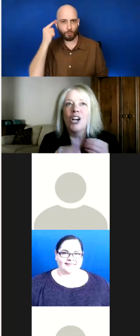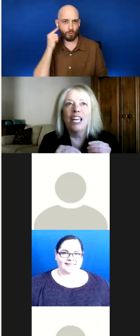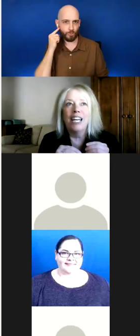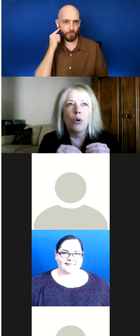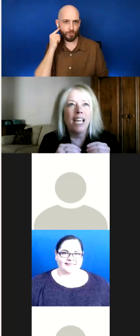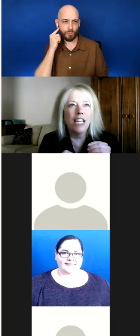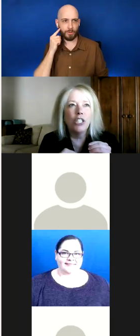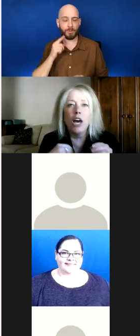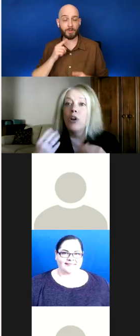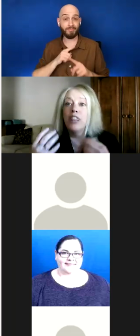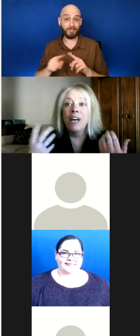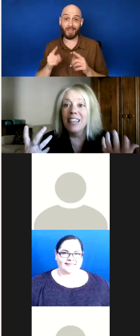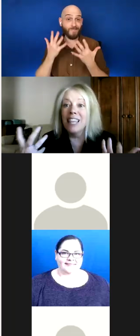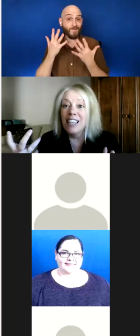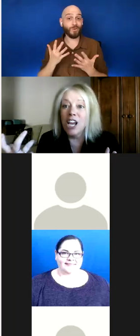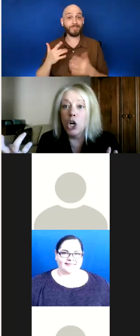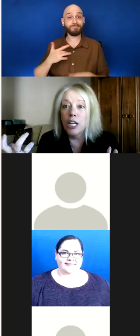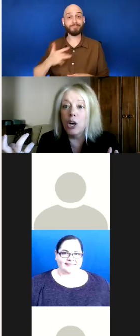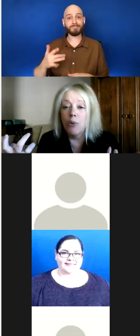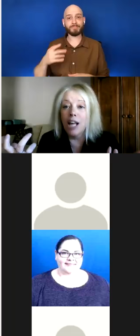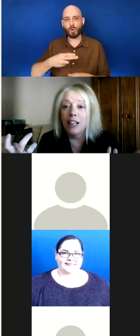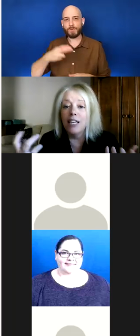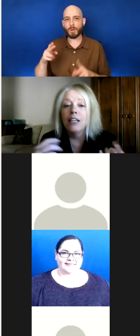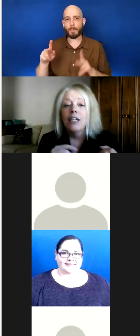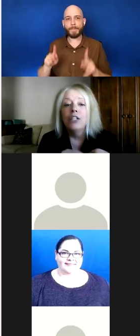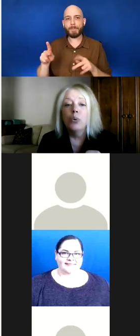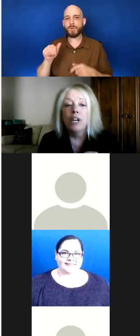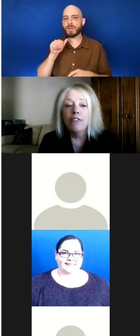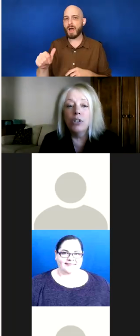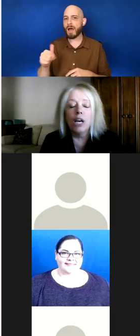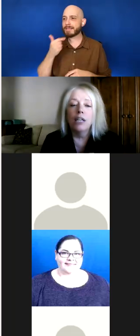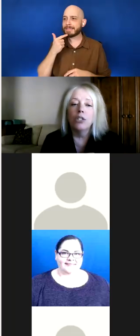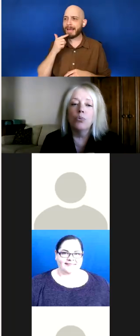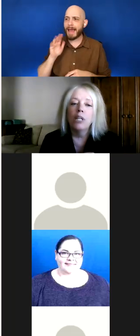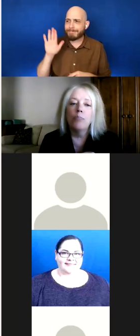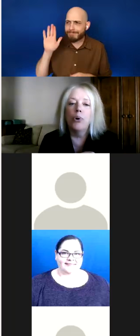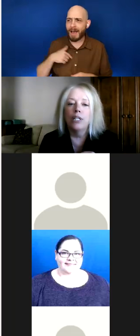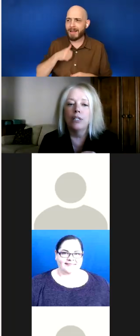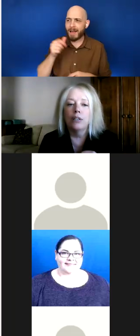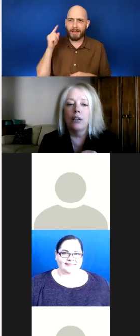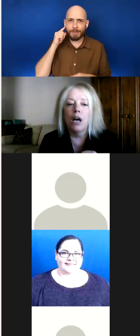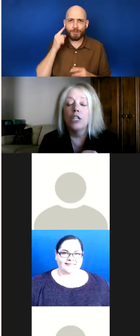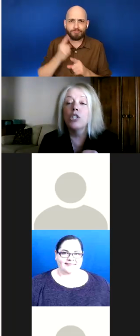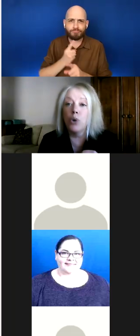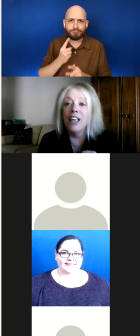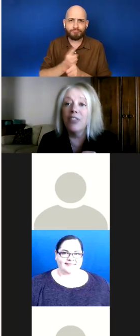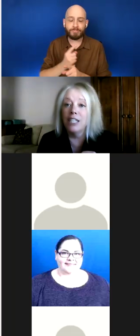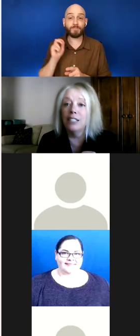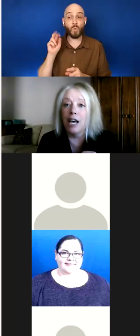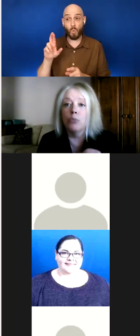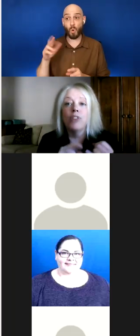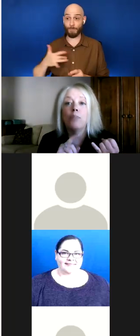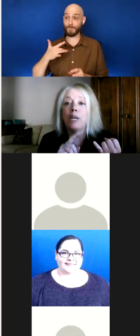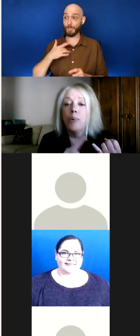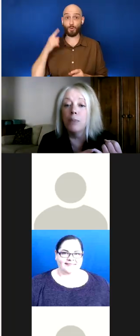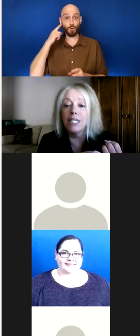I'm sorry, I didn't quite catch that, or they might think they heard it correctly. So whenever you can, it's really important to write things